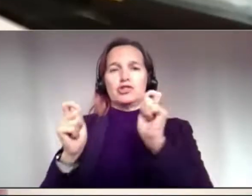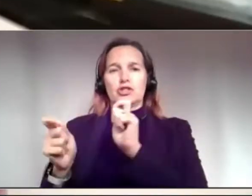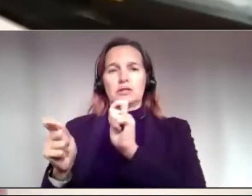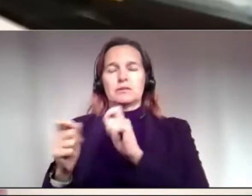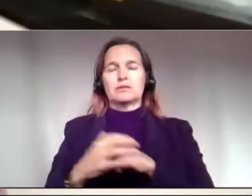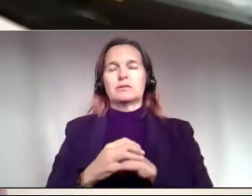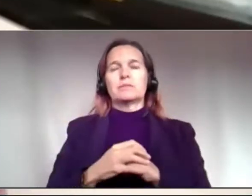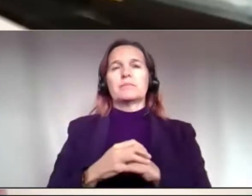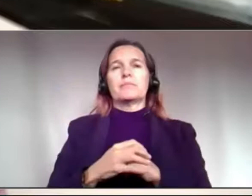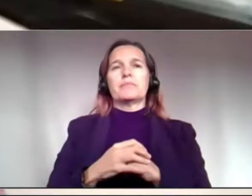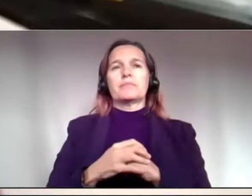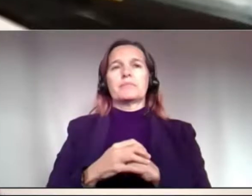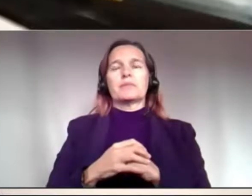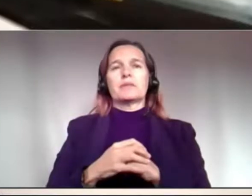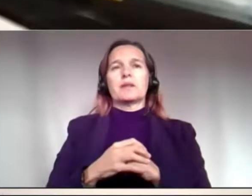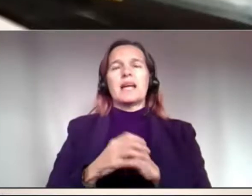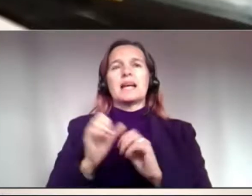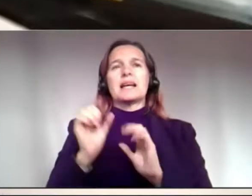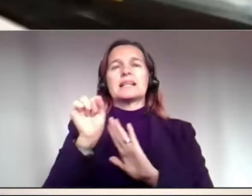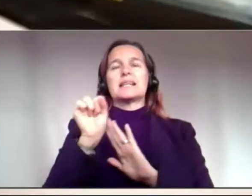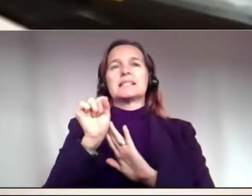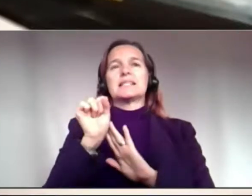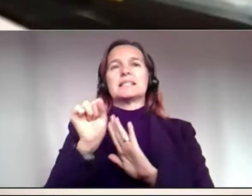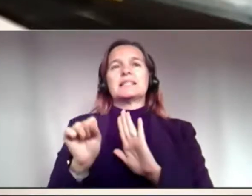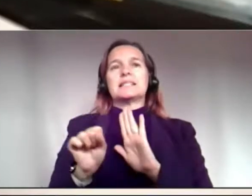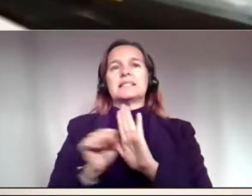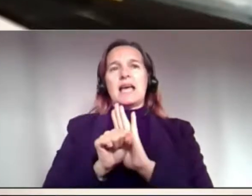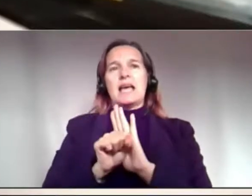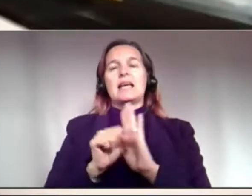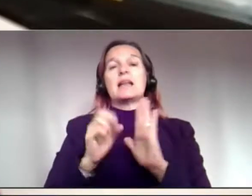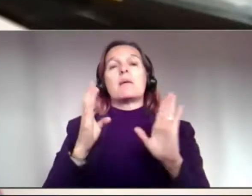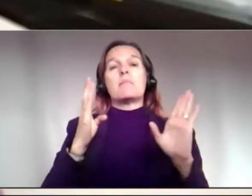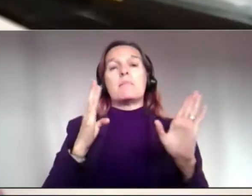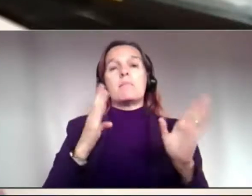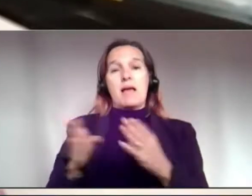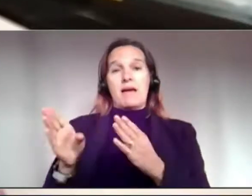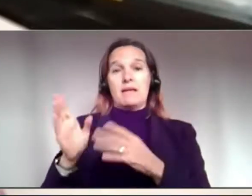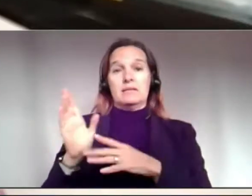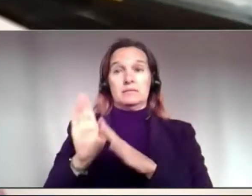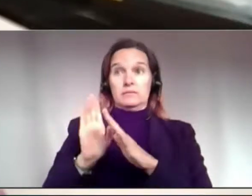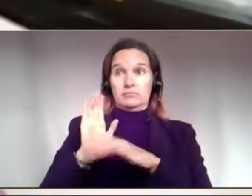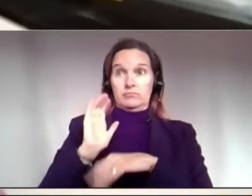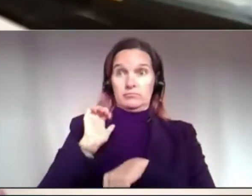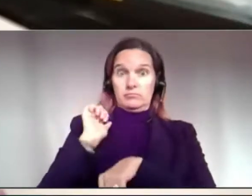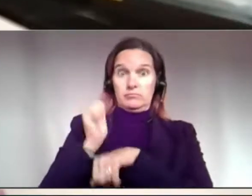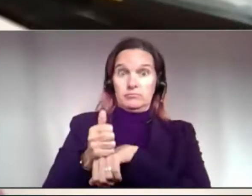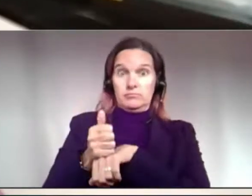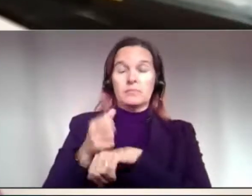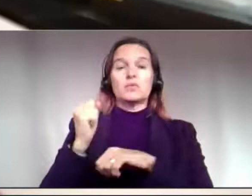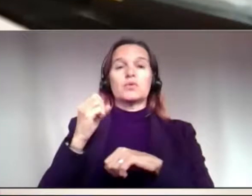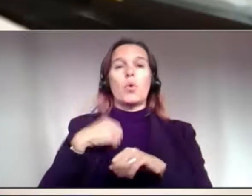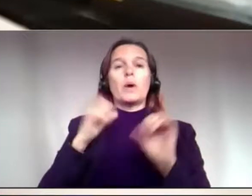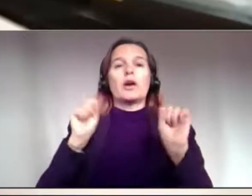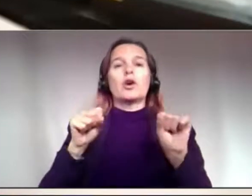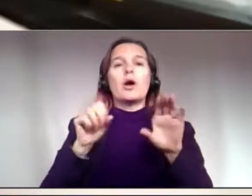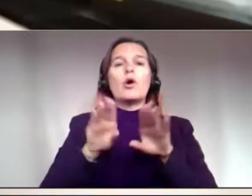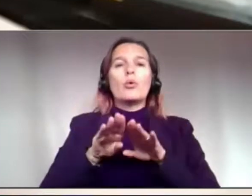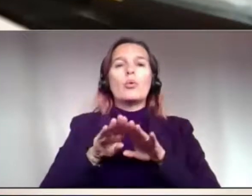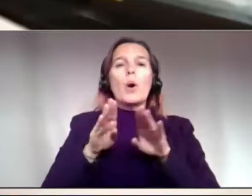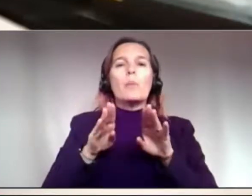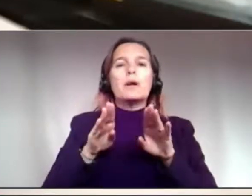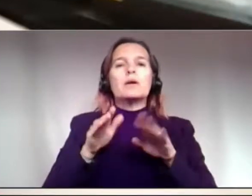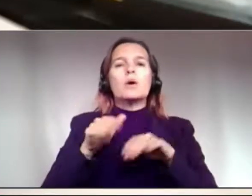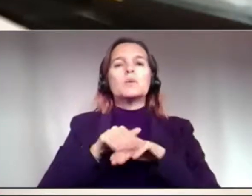been developed so that we can slowly reopen and observe what the effects are at this point at each step of the